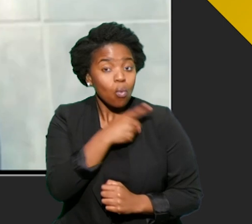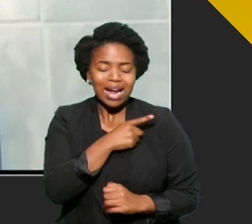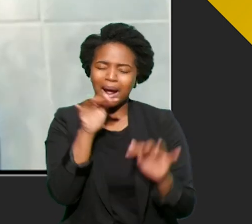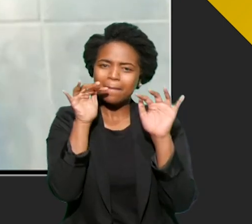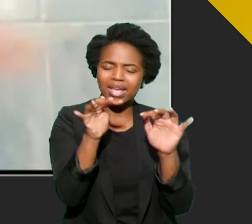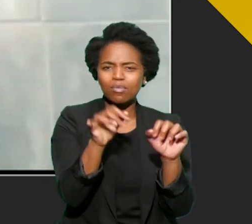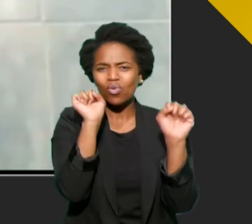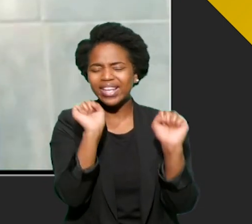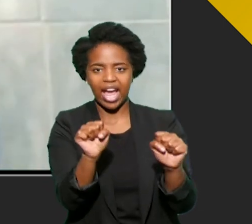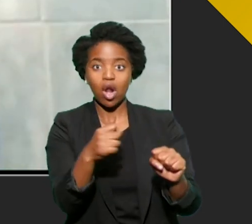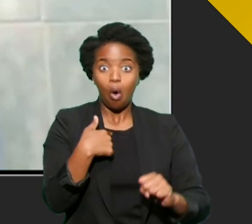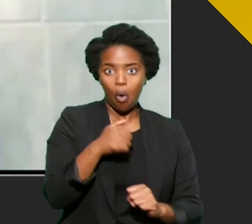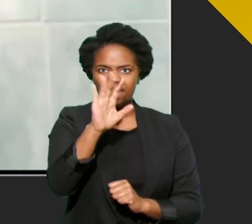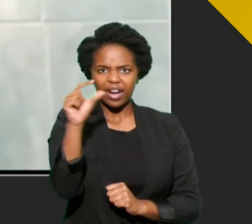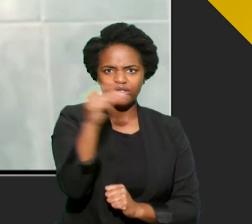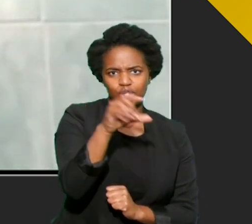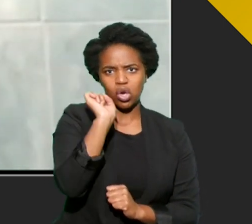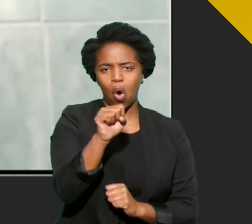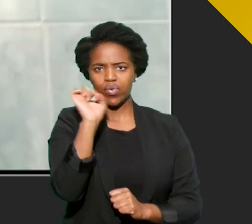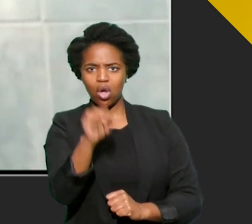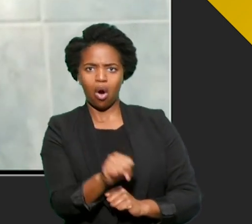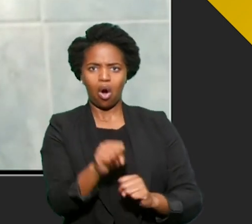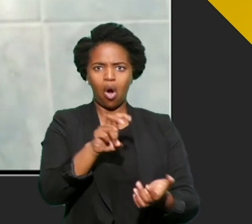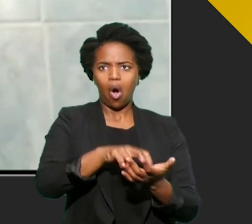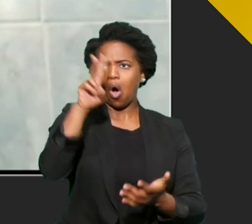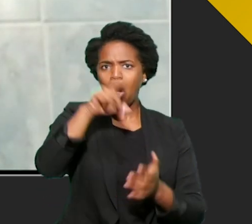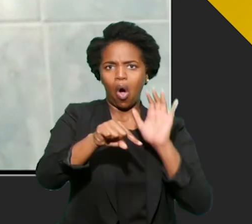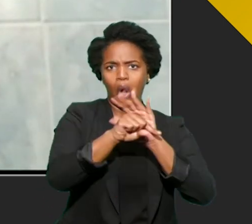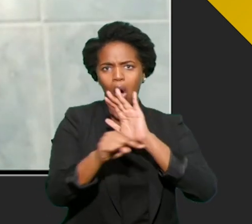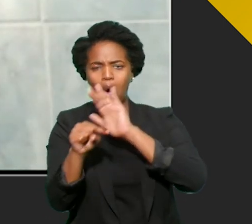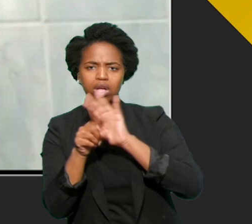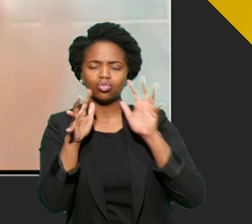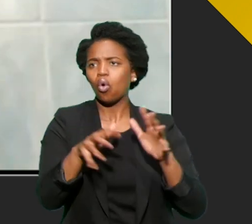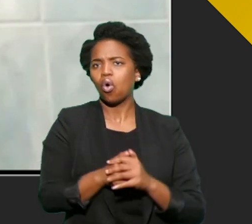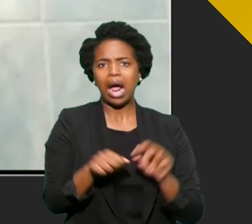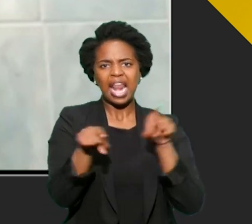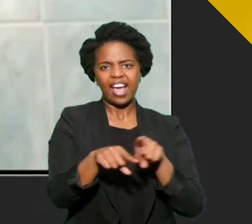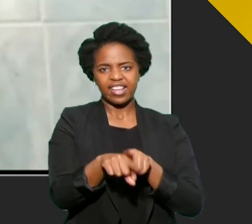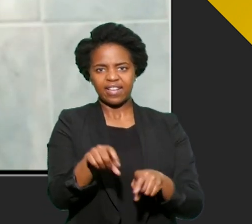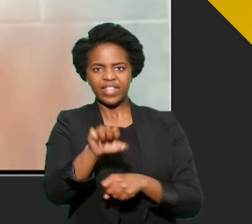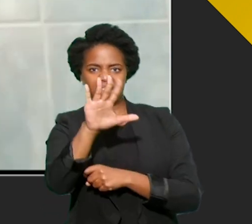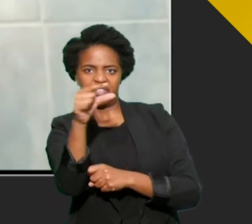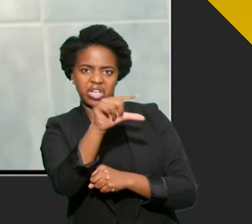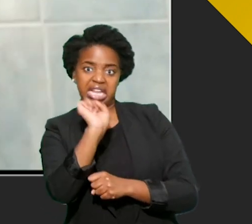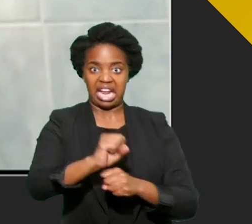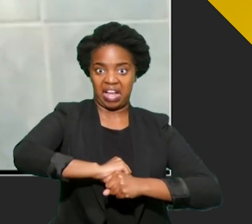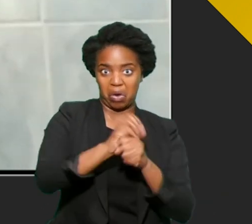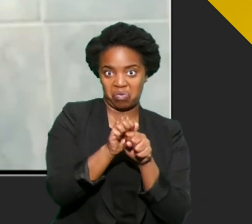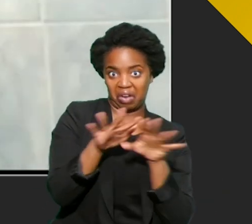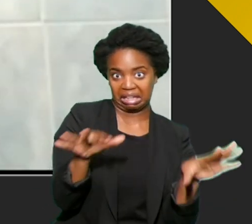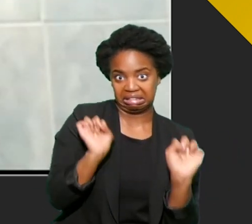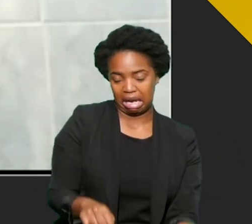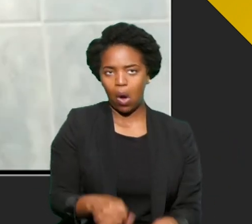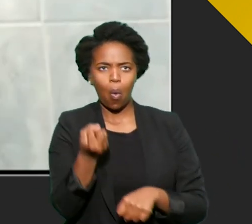people can jump at the sensationalized myths such as 5G causes the coronavirus,